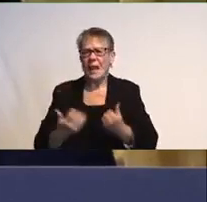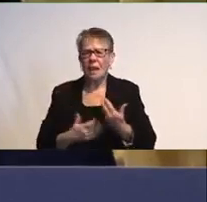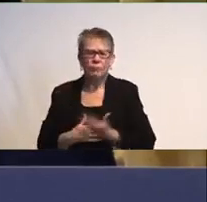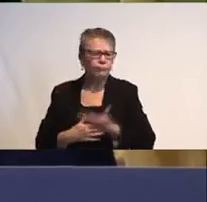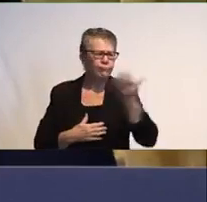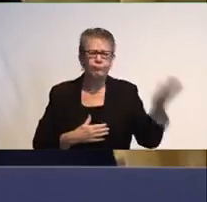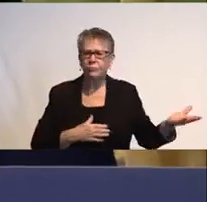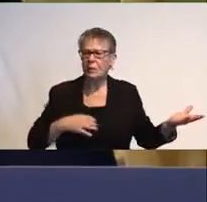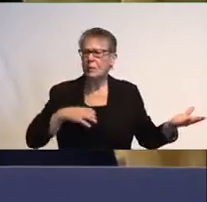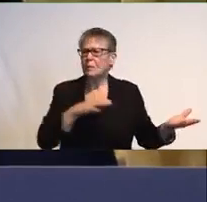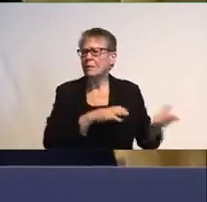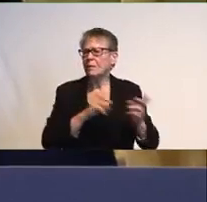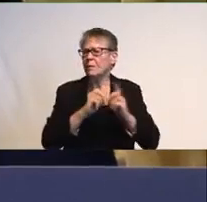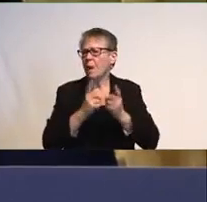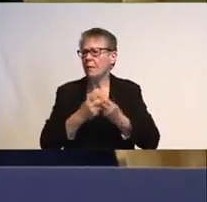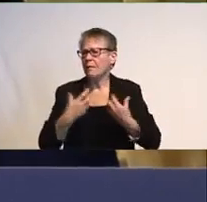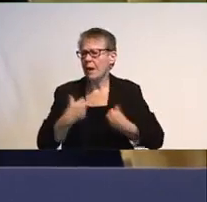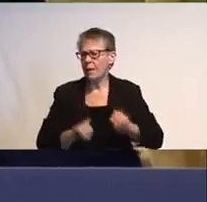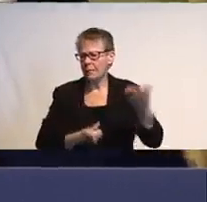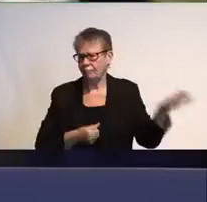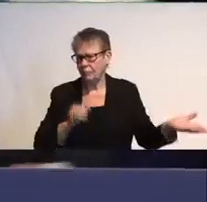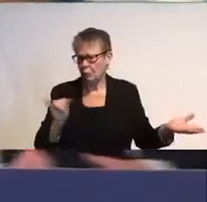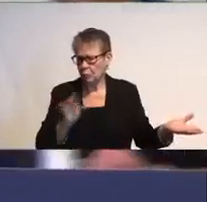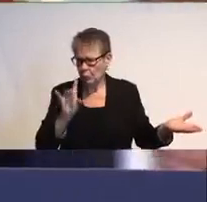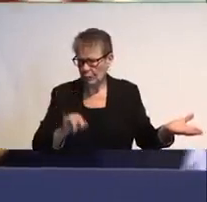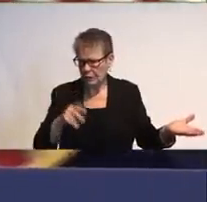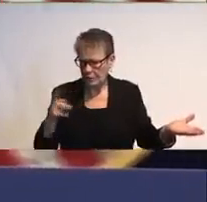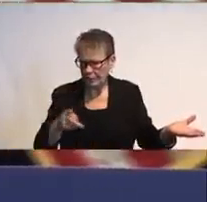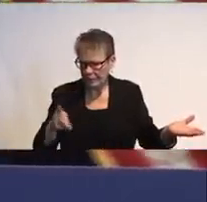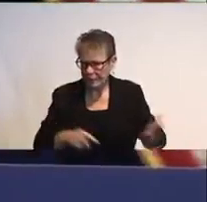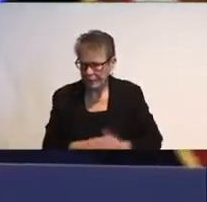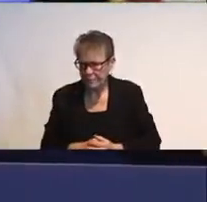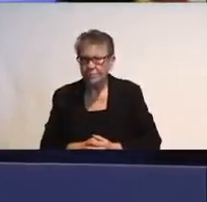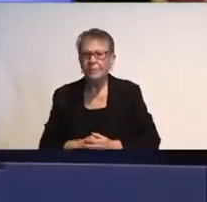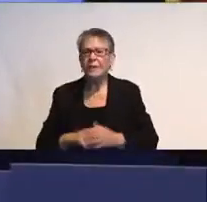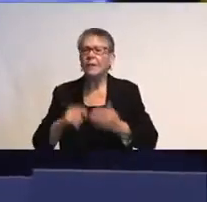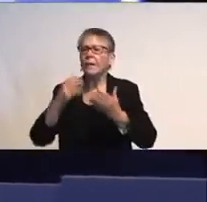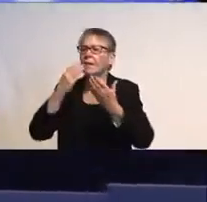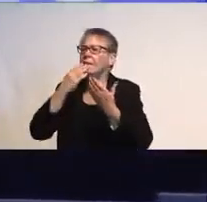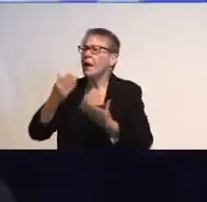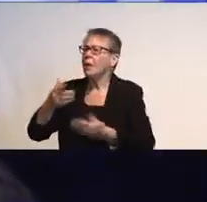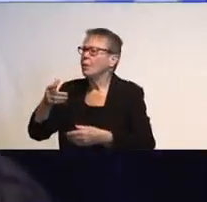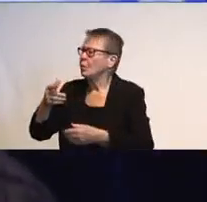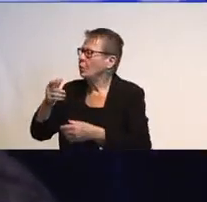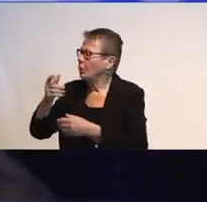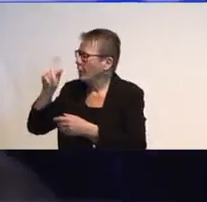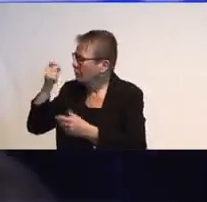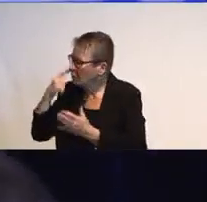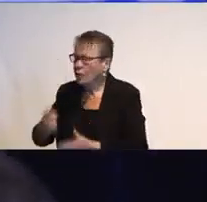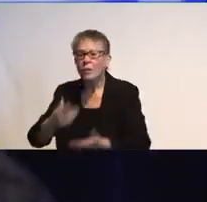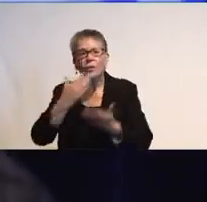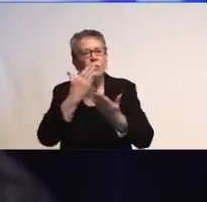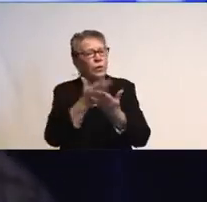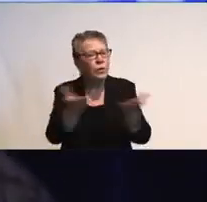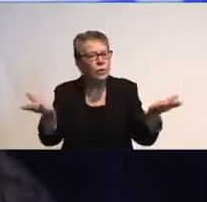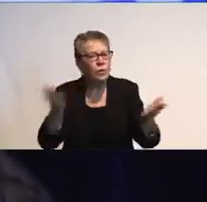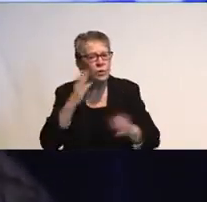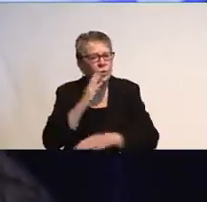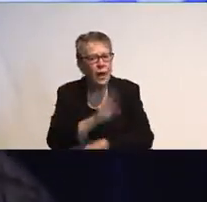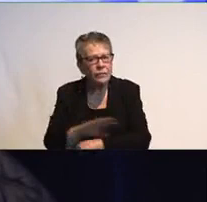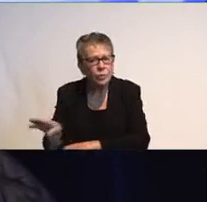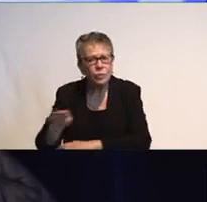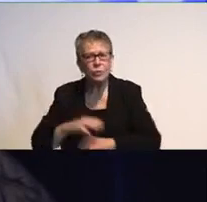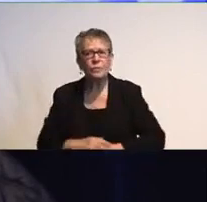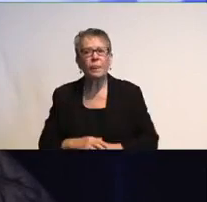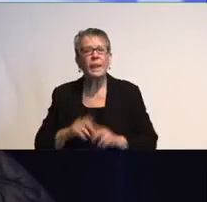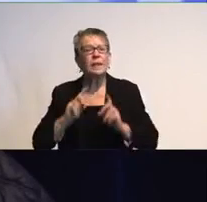of Health, Judy Persikeli. Thank you, Governor, and good afternoon. As you know, the department monitors several